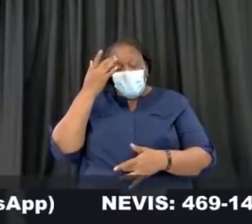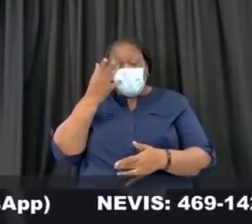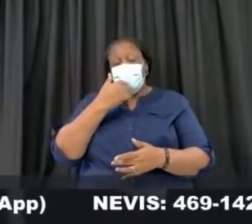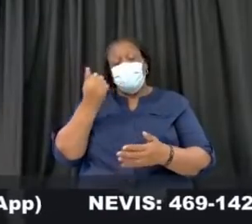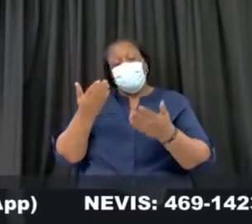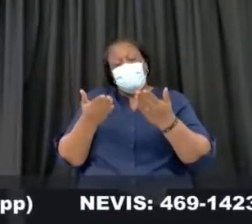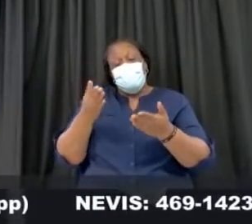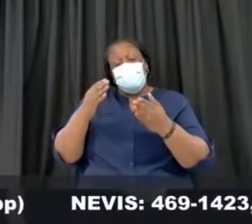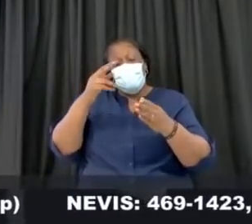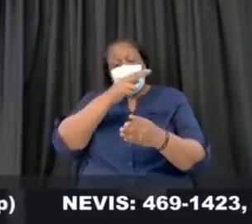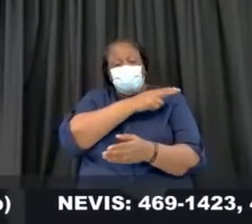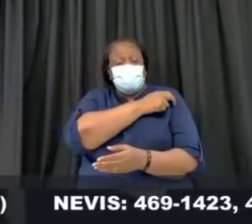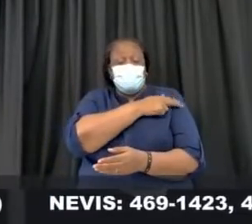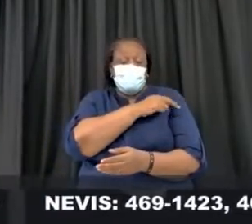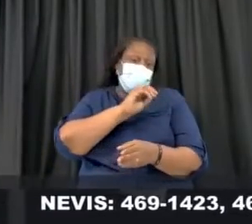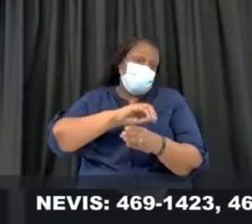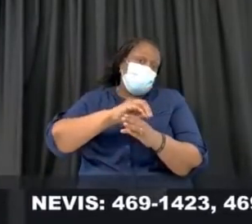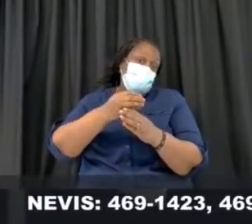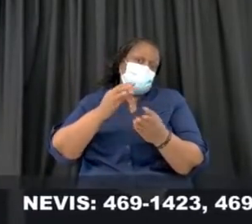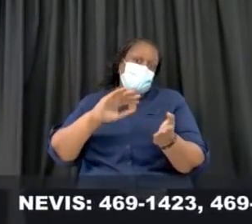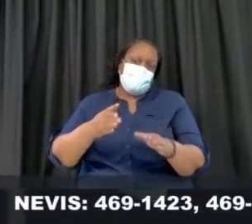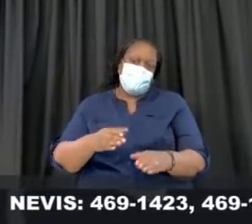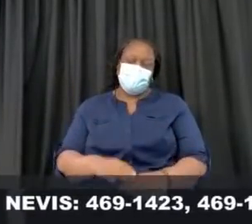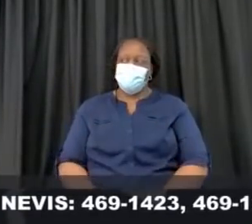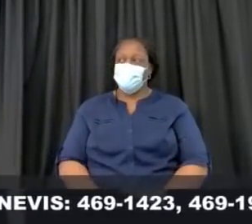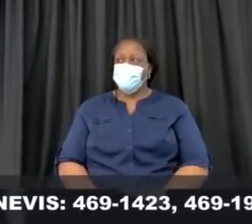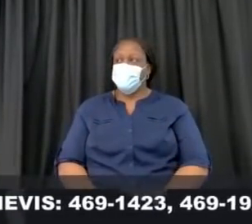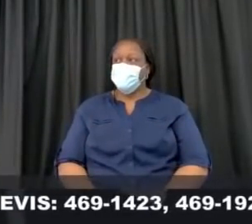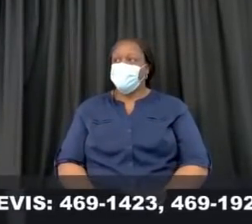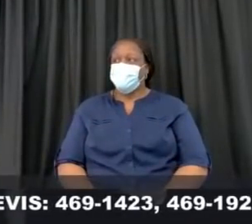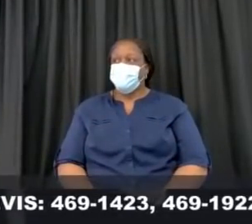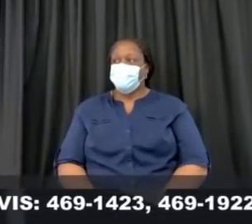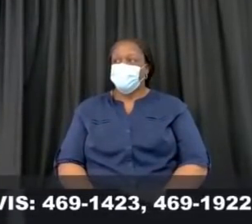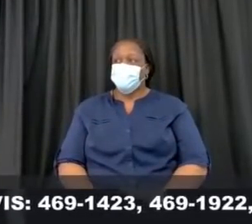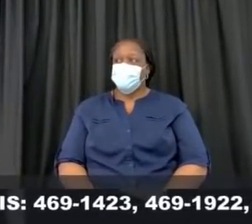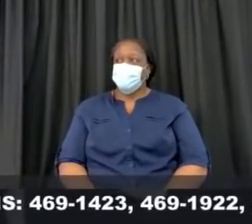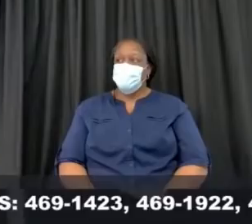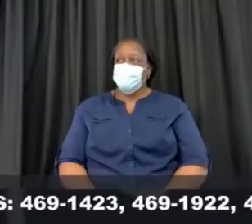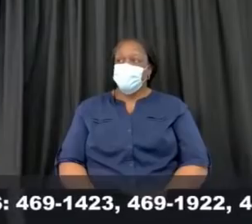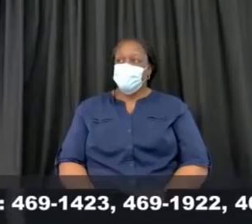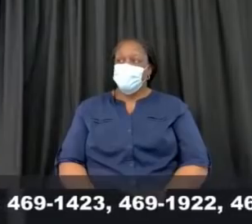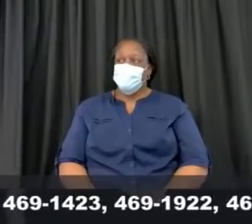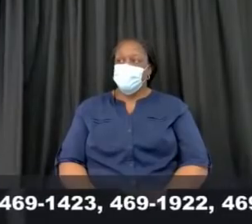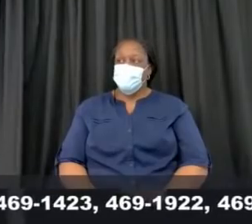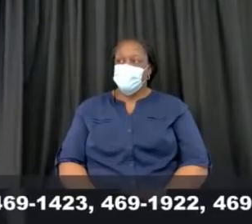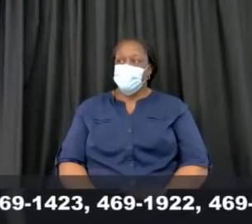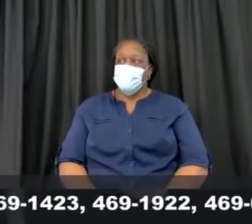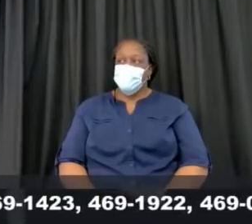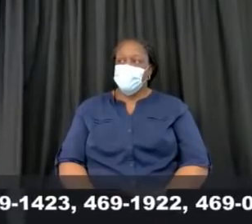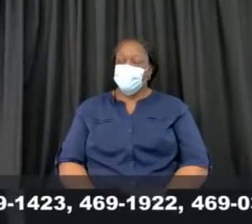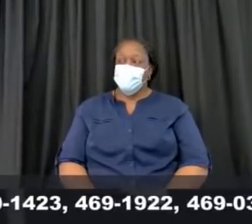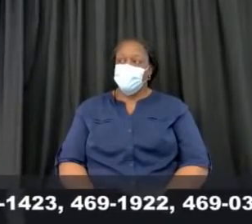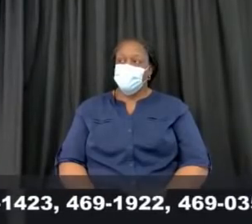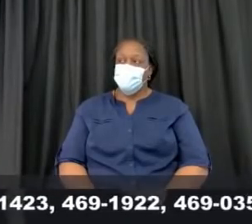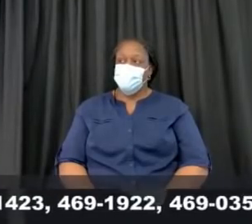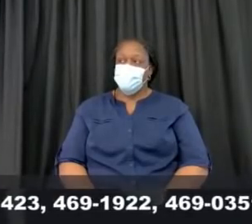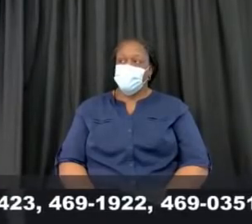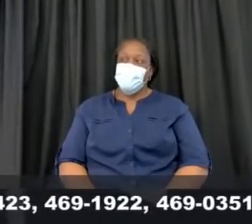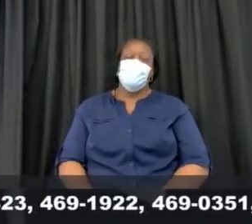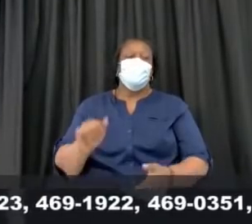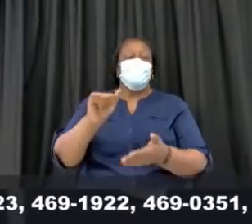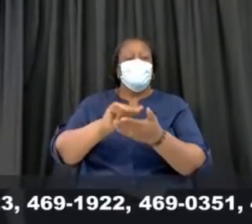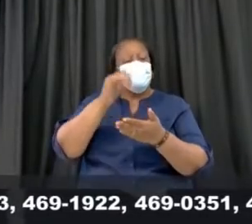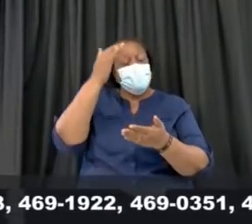have cleared the virus from your system. And that's one of the reasons too why the CMO mentioned the different protocols in terms of quarantine